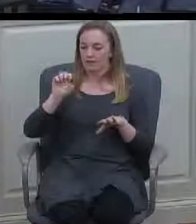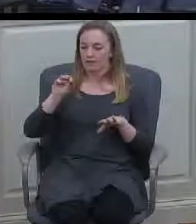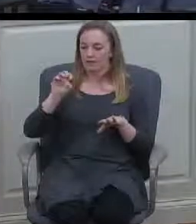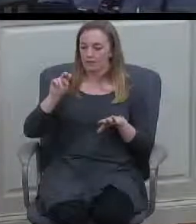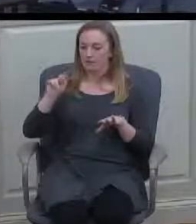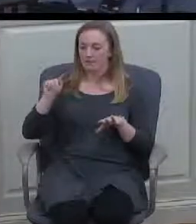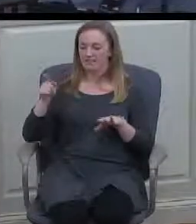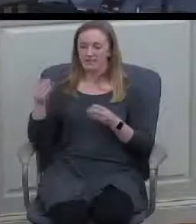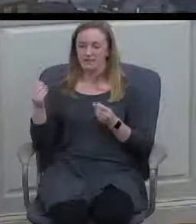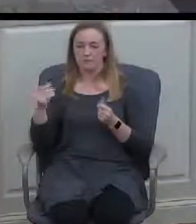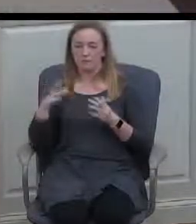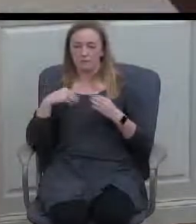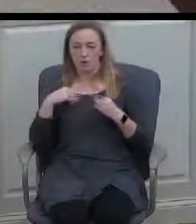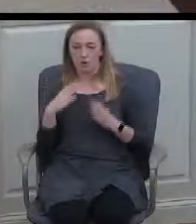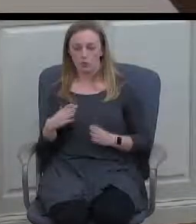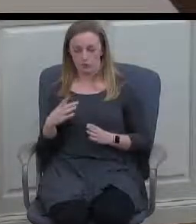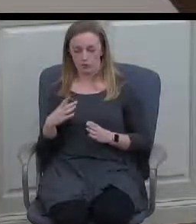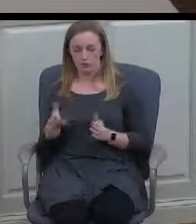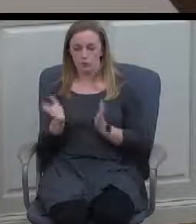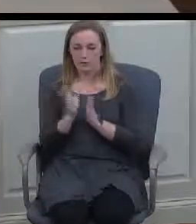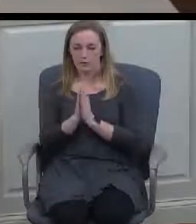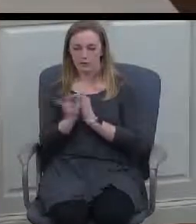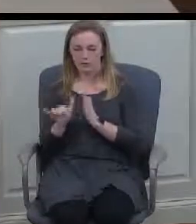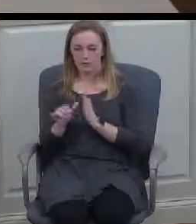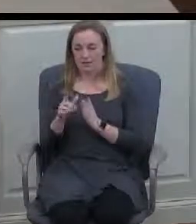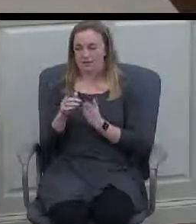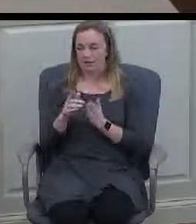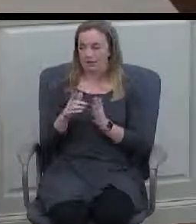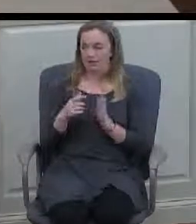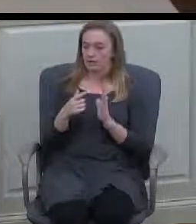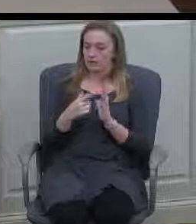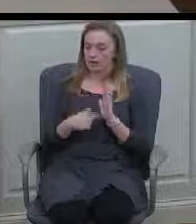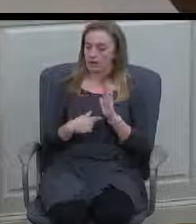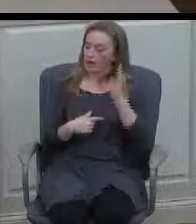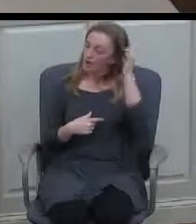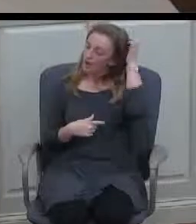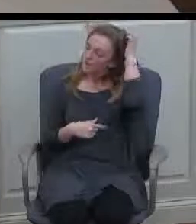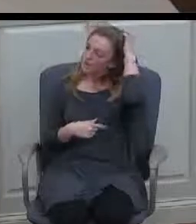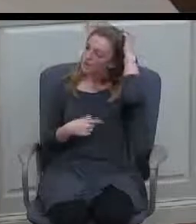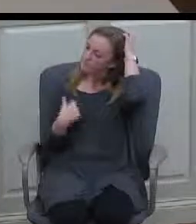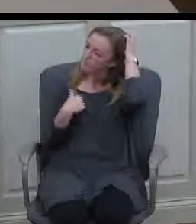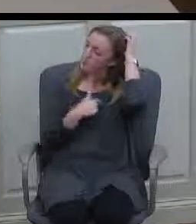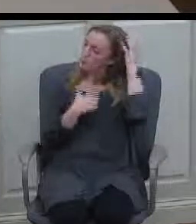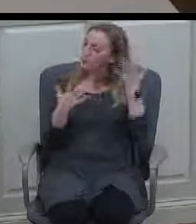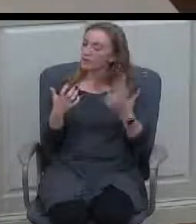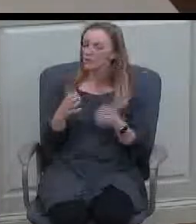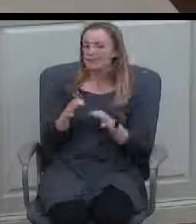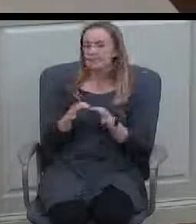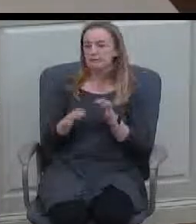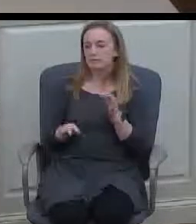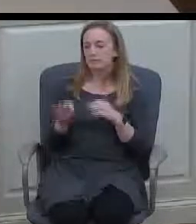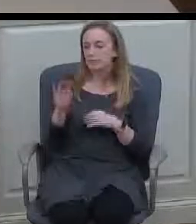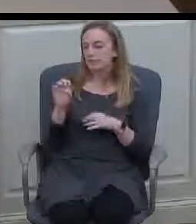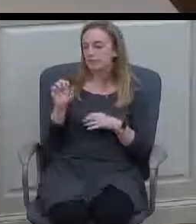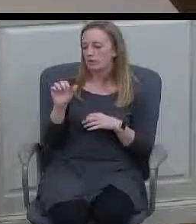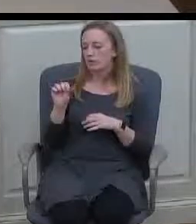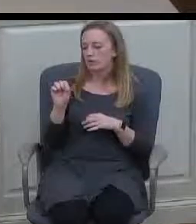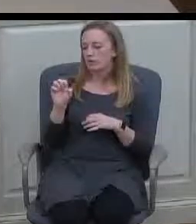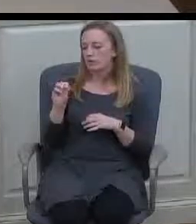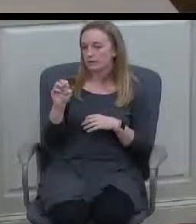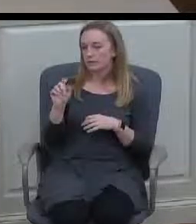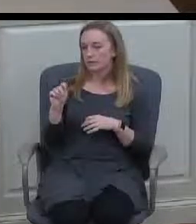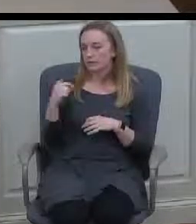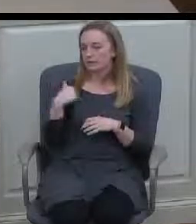by the property owner identified in the resolution, the Mann property. We would like to, it's a simple easement, but we would like